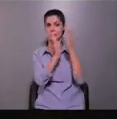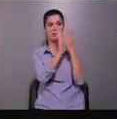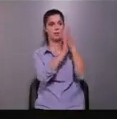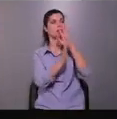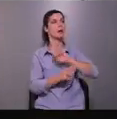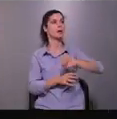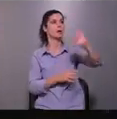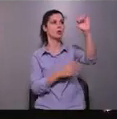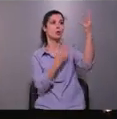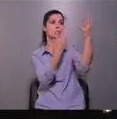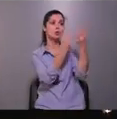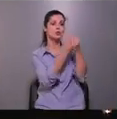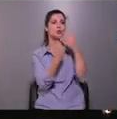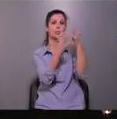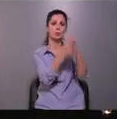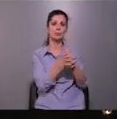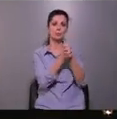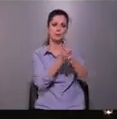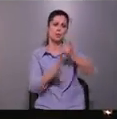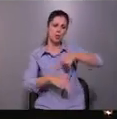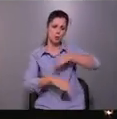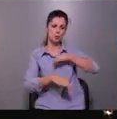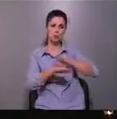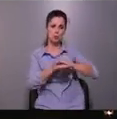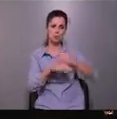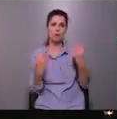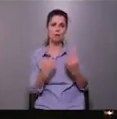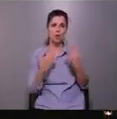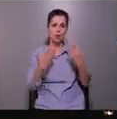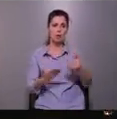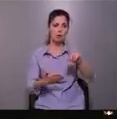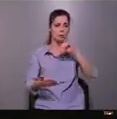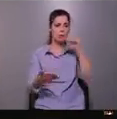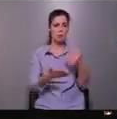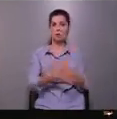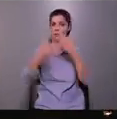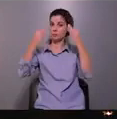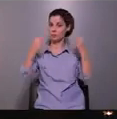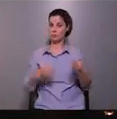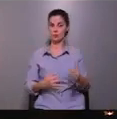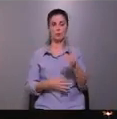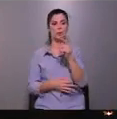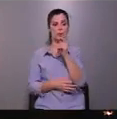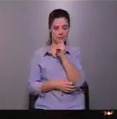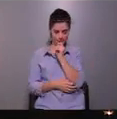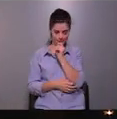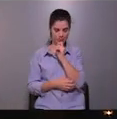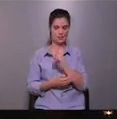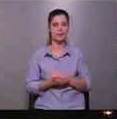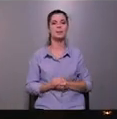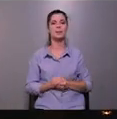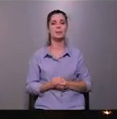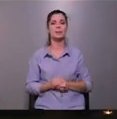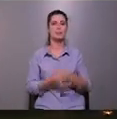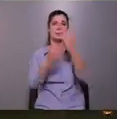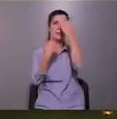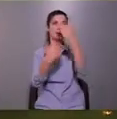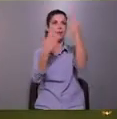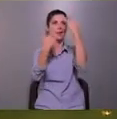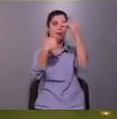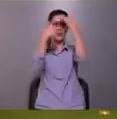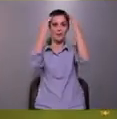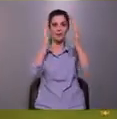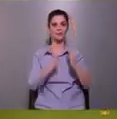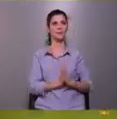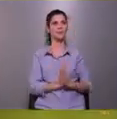de Deus, rogai por nós, pecadores, agora e na hora da nossa morte. Amém. Hail Mary,